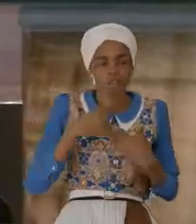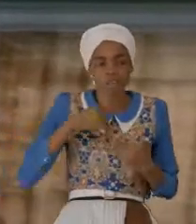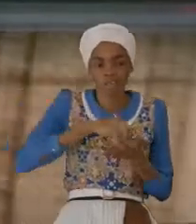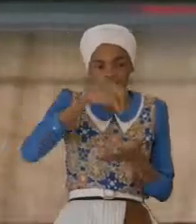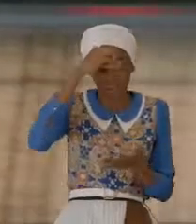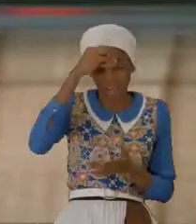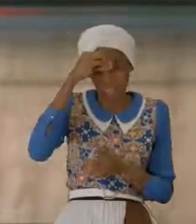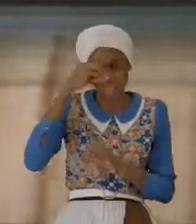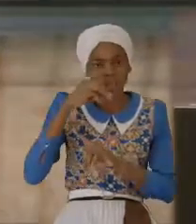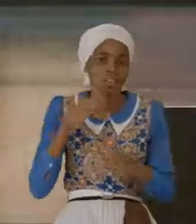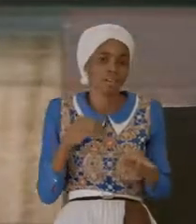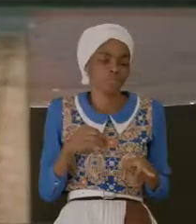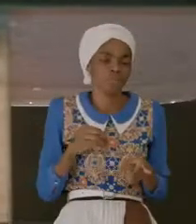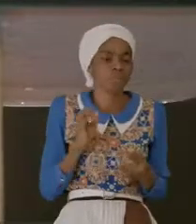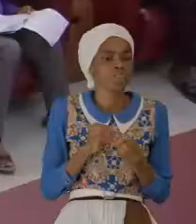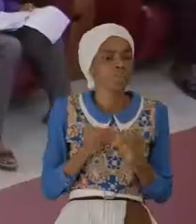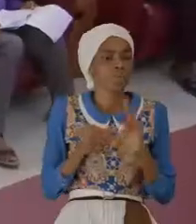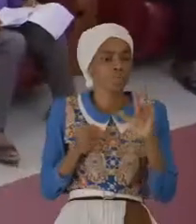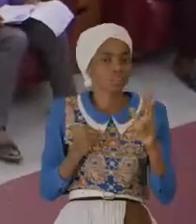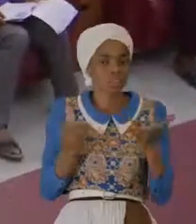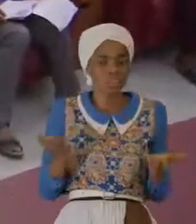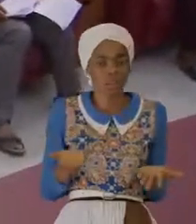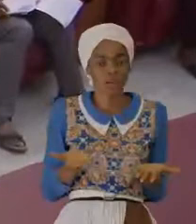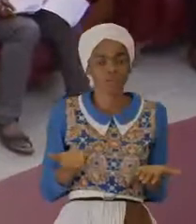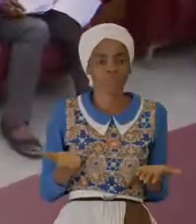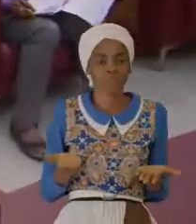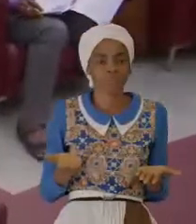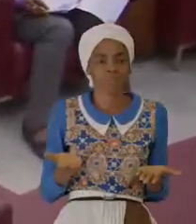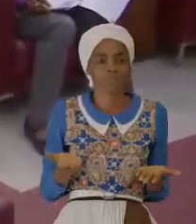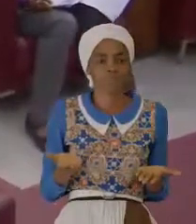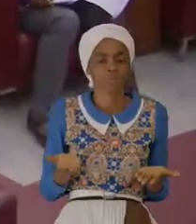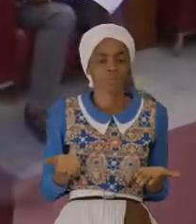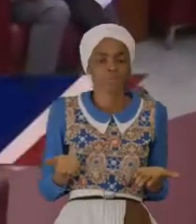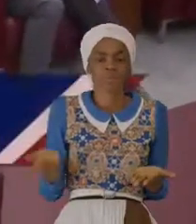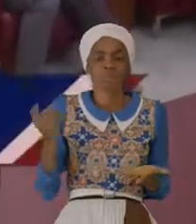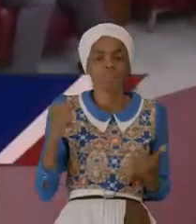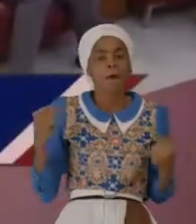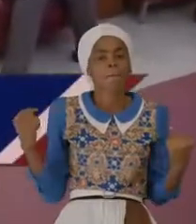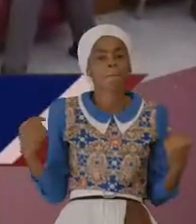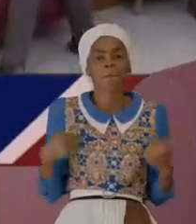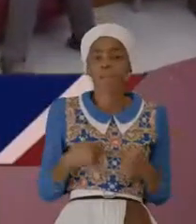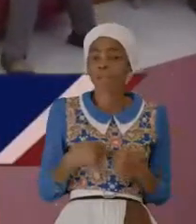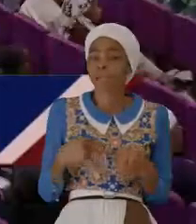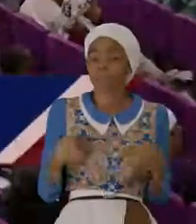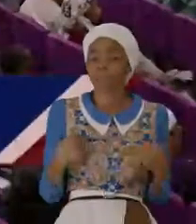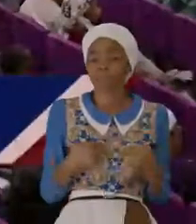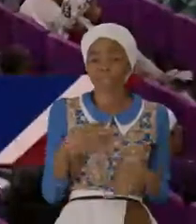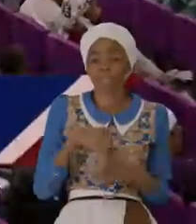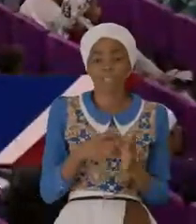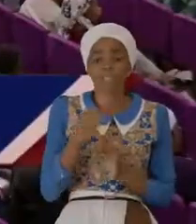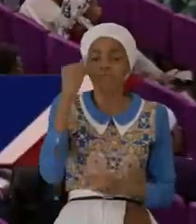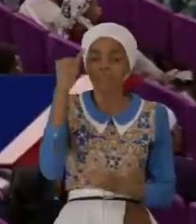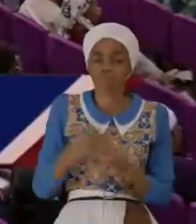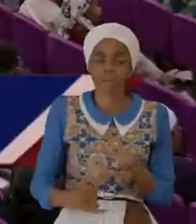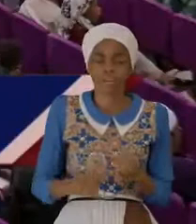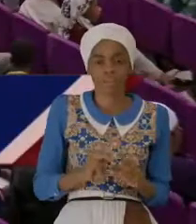them. We're coming to number three here. Number three here is the pain in the final